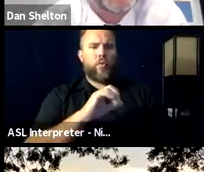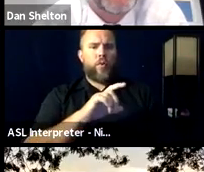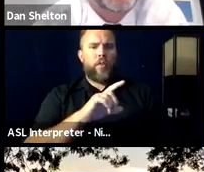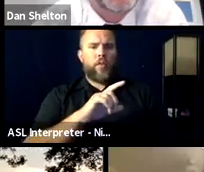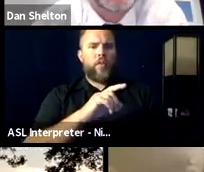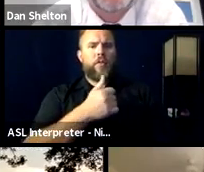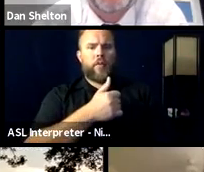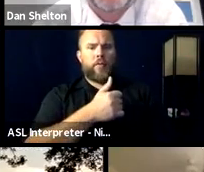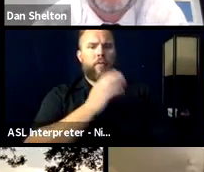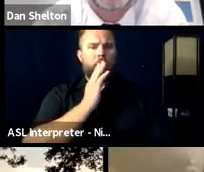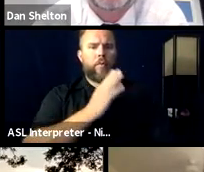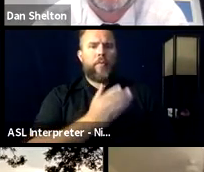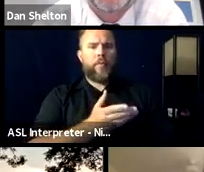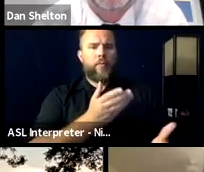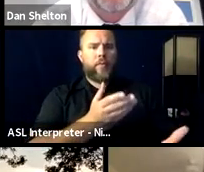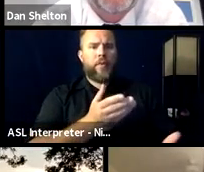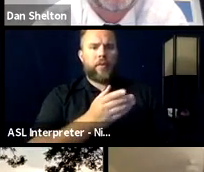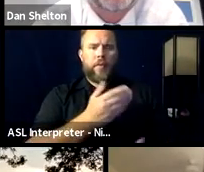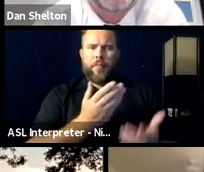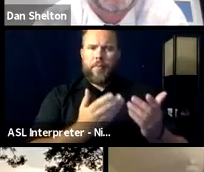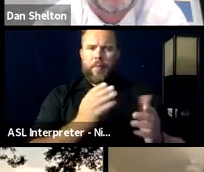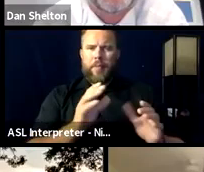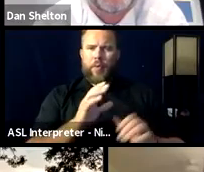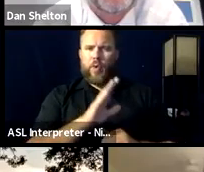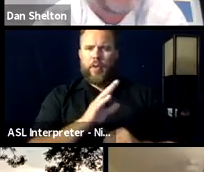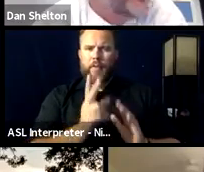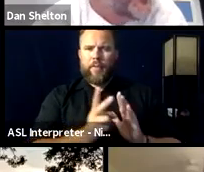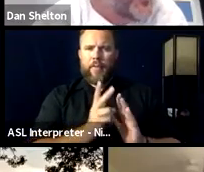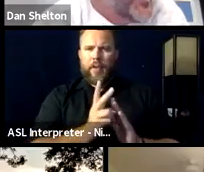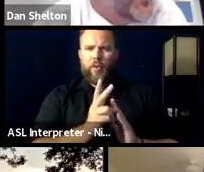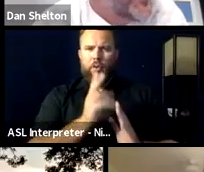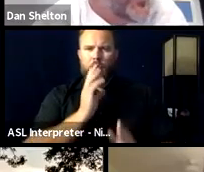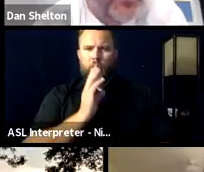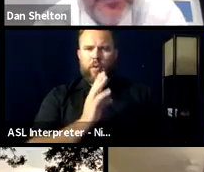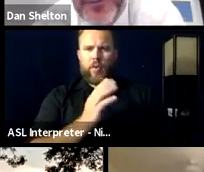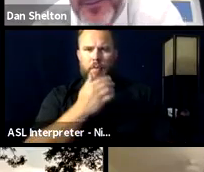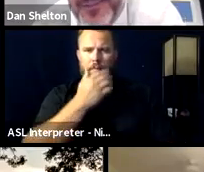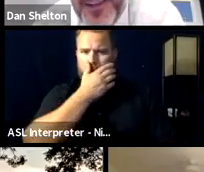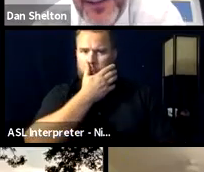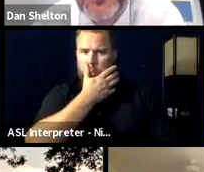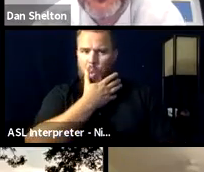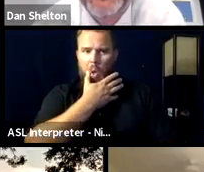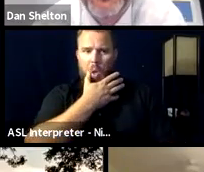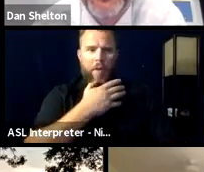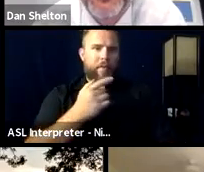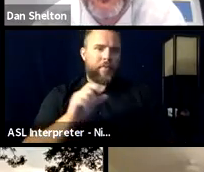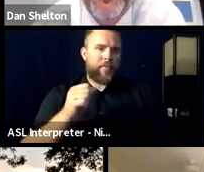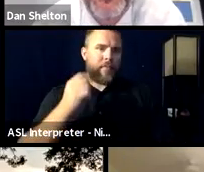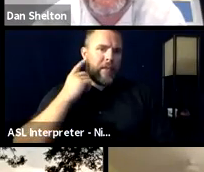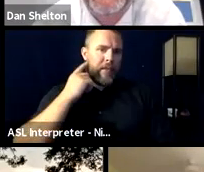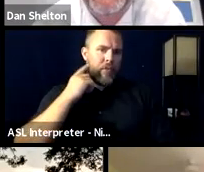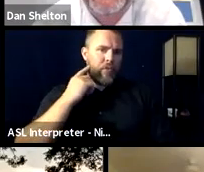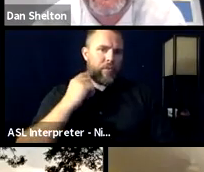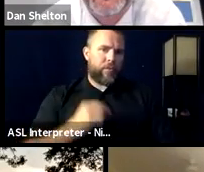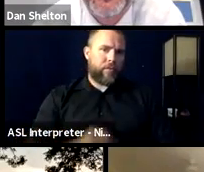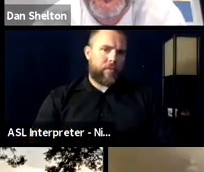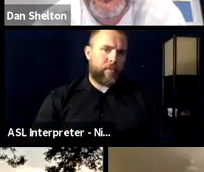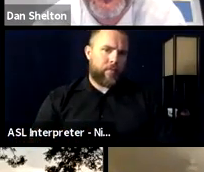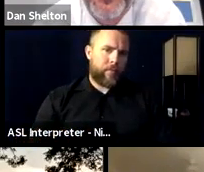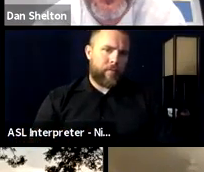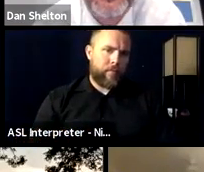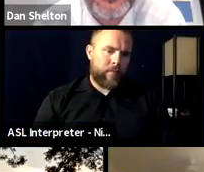us. But I think he might be on video somewhere. No, I'm not on video. Okay, there you go. You can hear me, I hope. It's a good mic